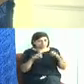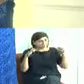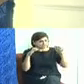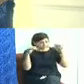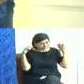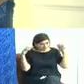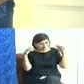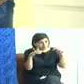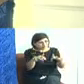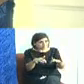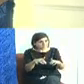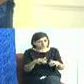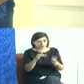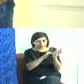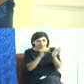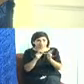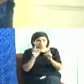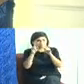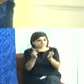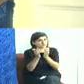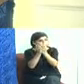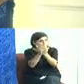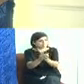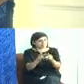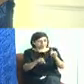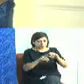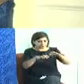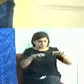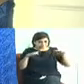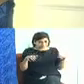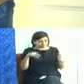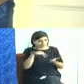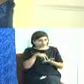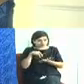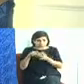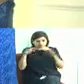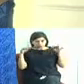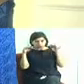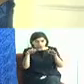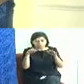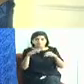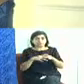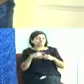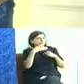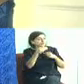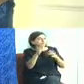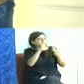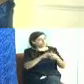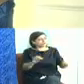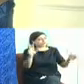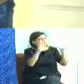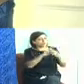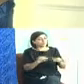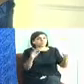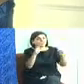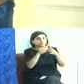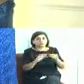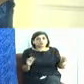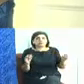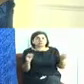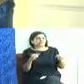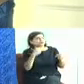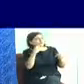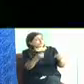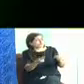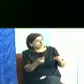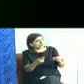and sat in it, while all the people stood on the shore. Then he told them many things in parables, saying,